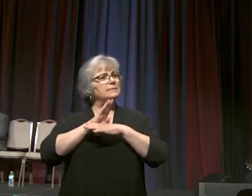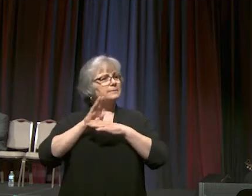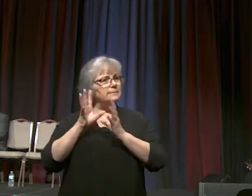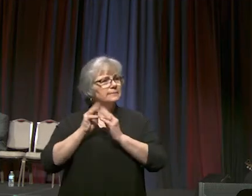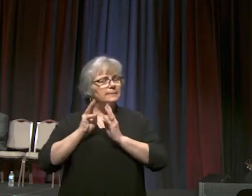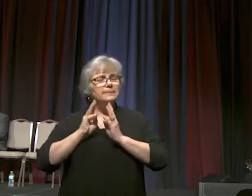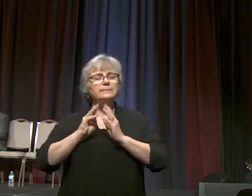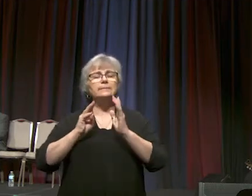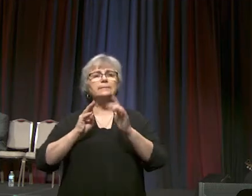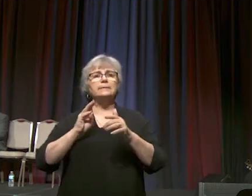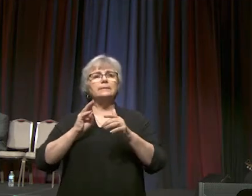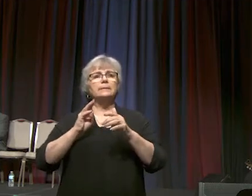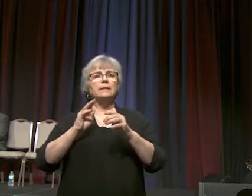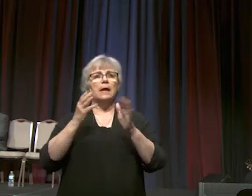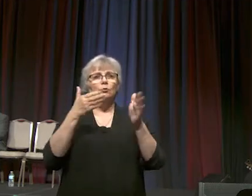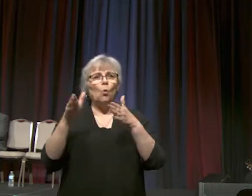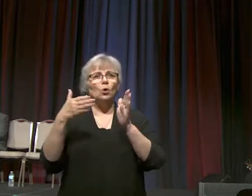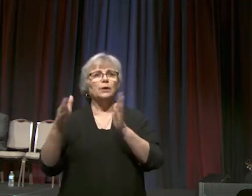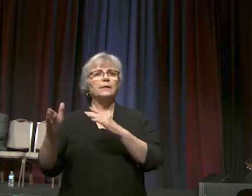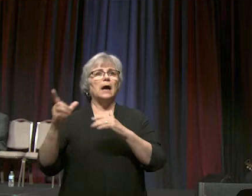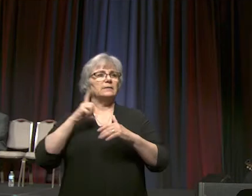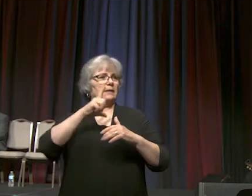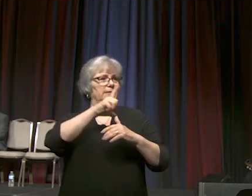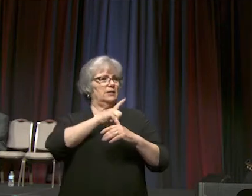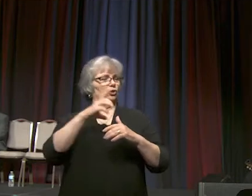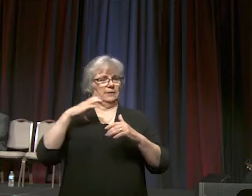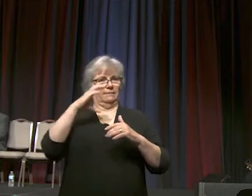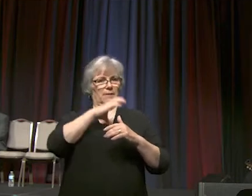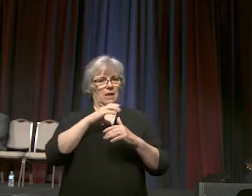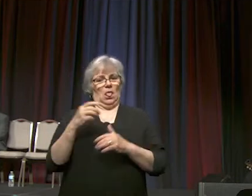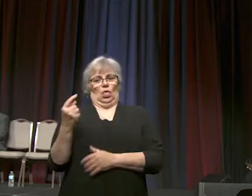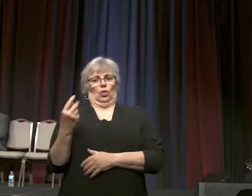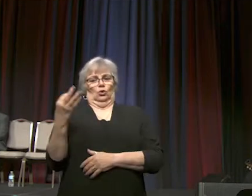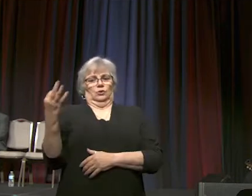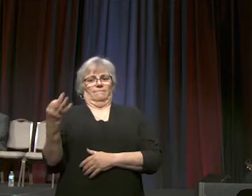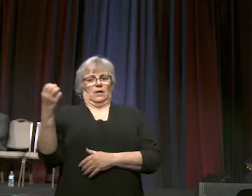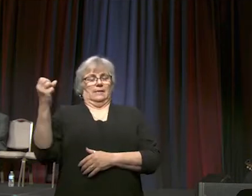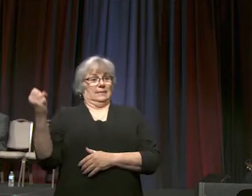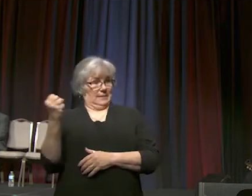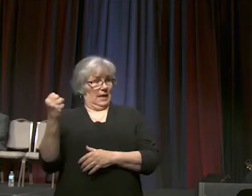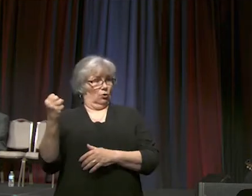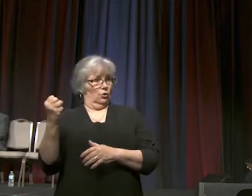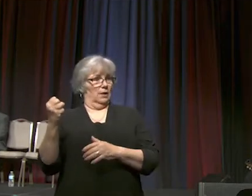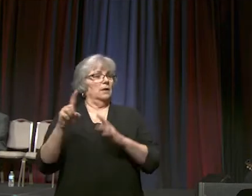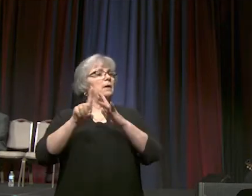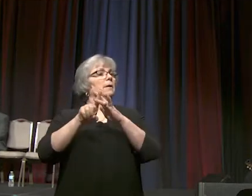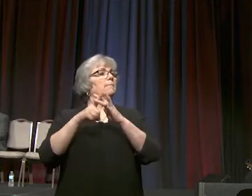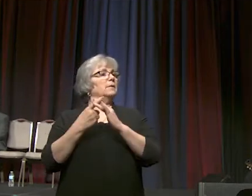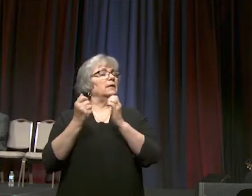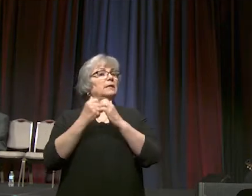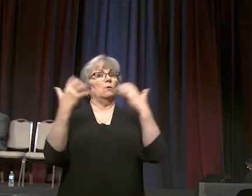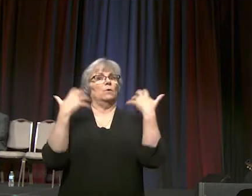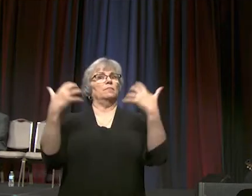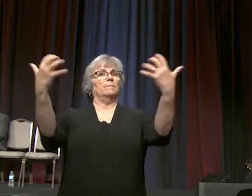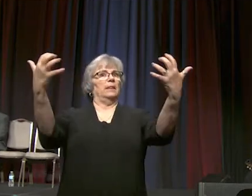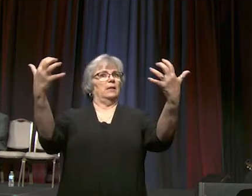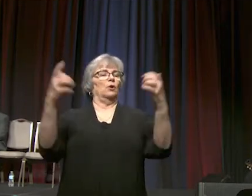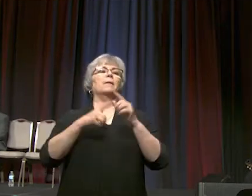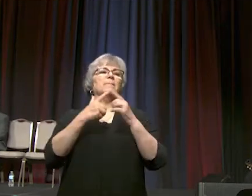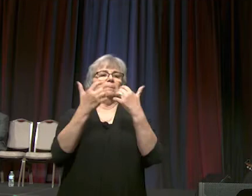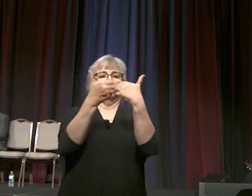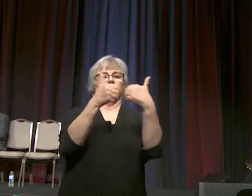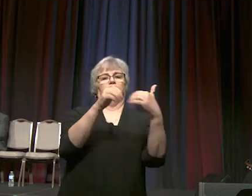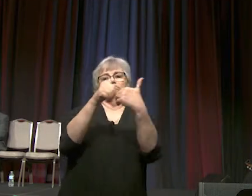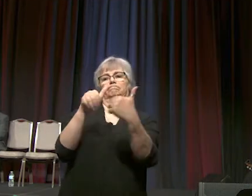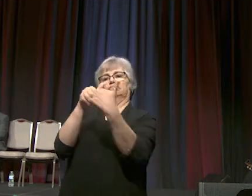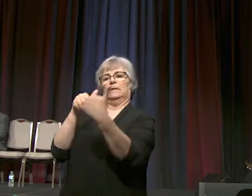the legislative committees. Then Thursday, Friday, and Saturday begin with plenary, but then move into legislative